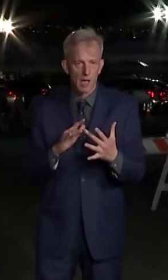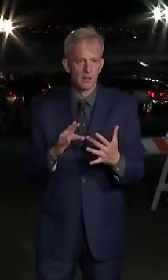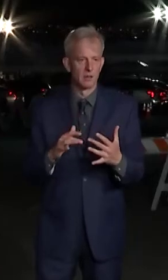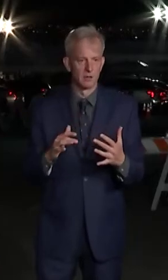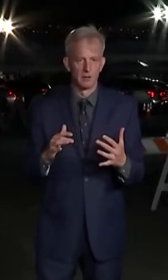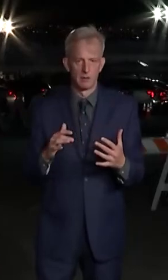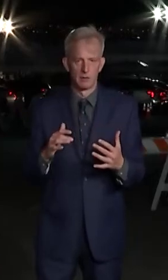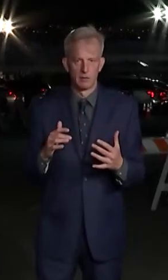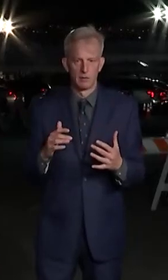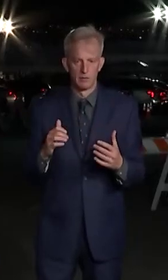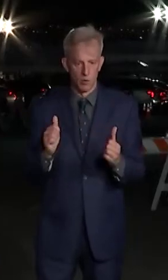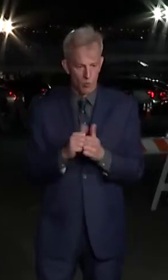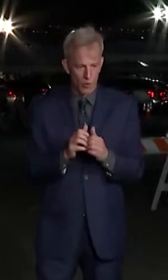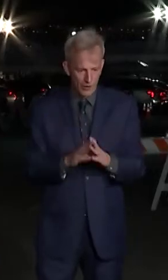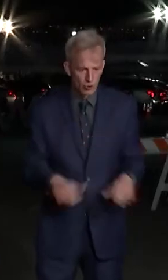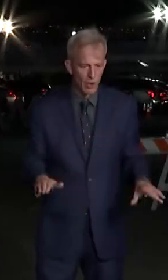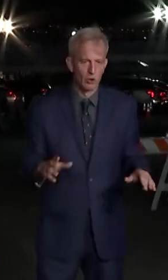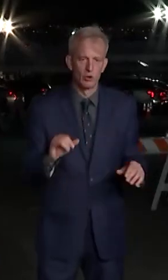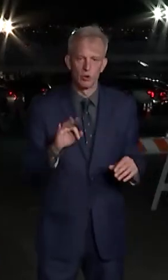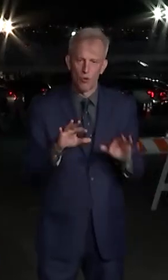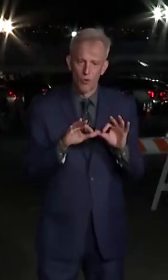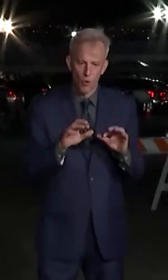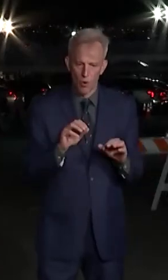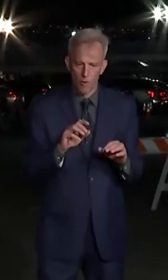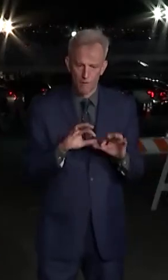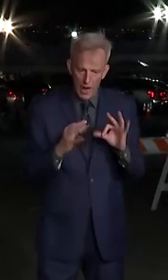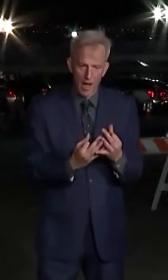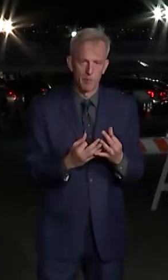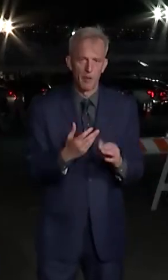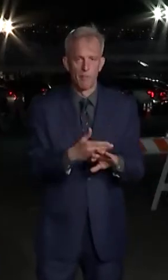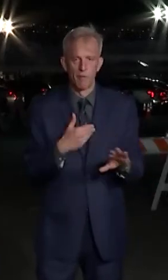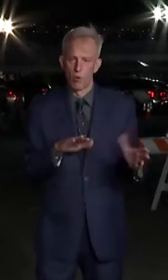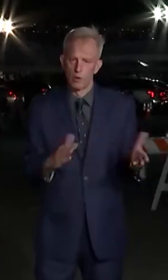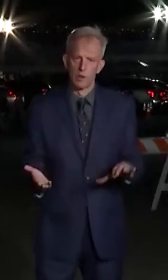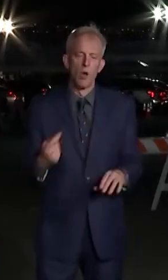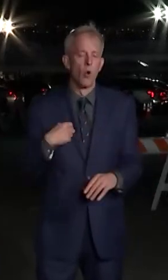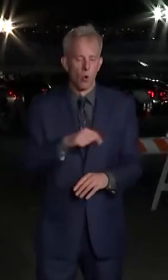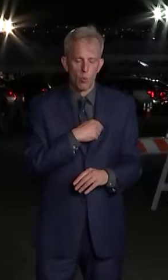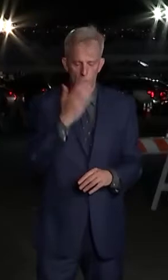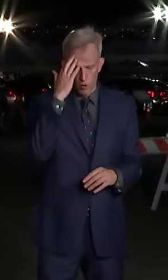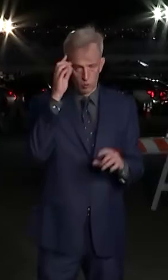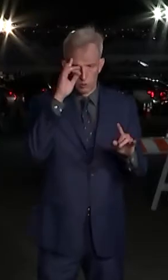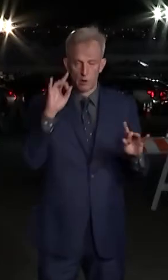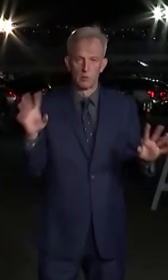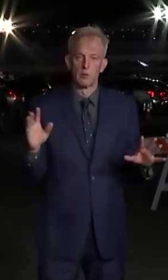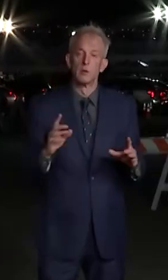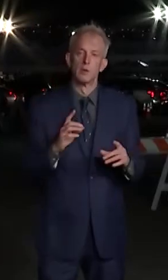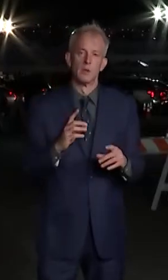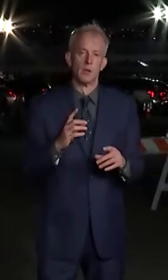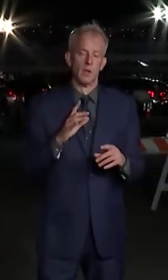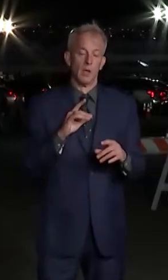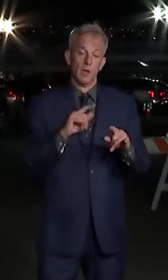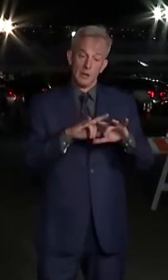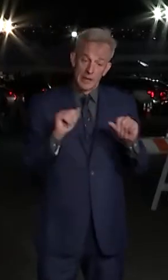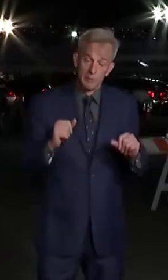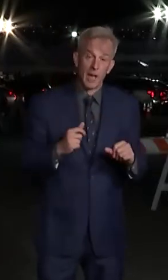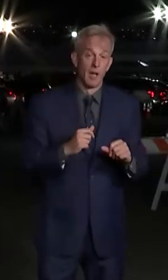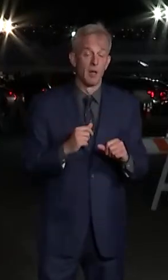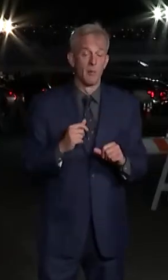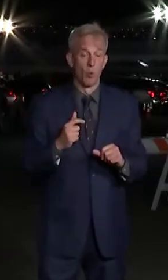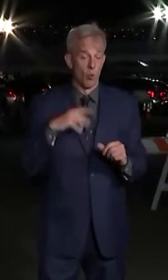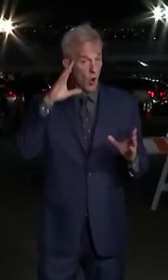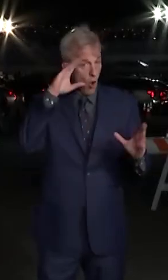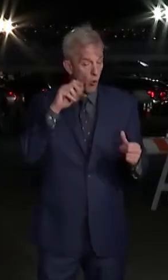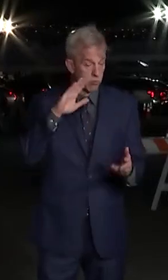We know the toll that this is taking. But on the positive side, we hope that with these reduced numbers, the reduced